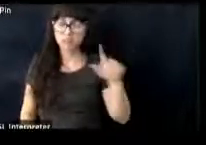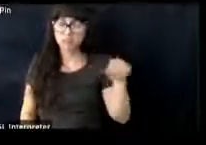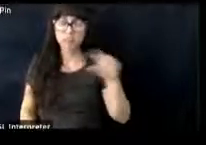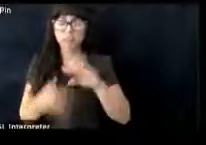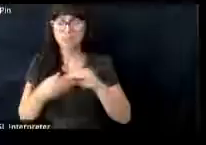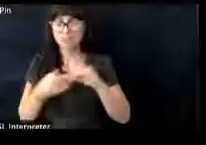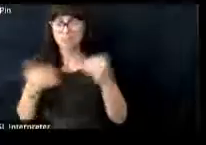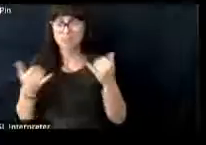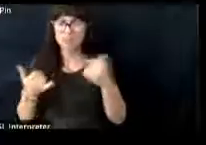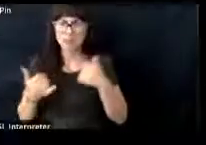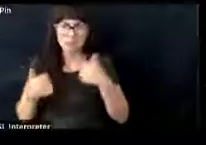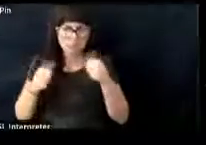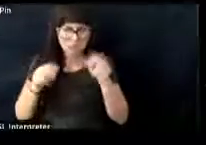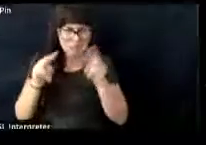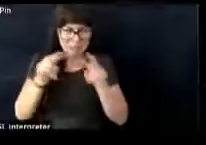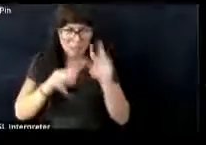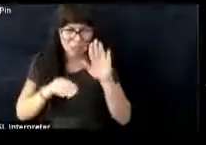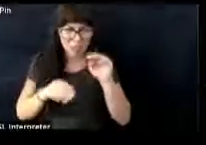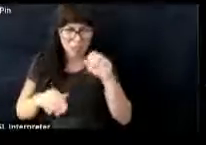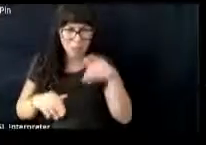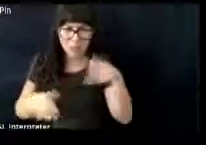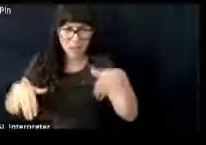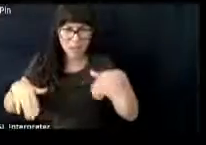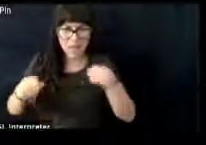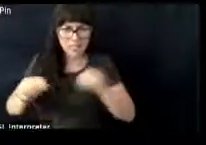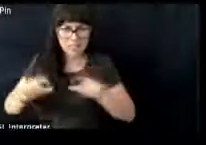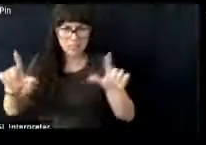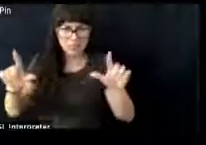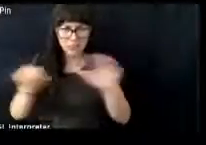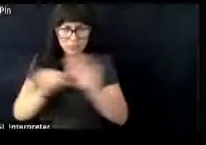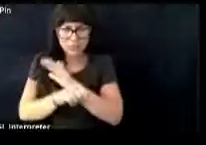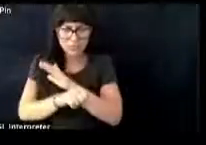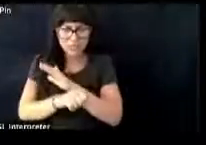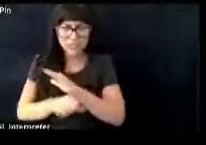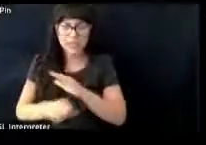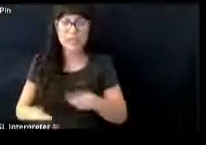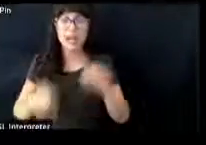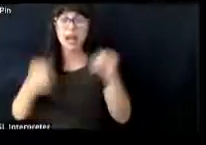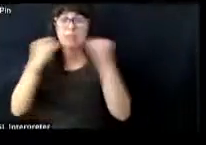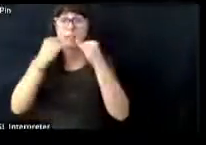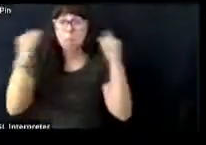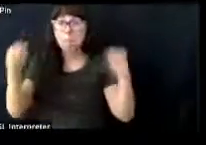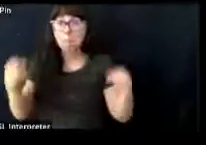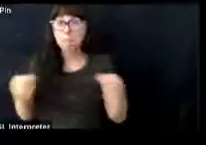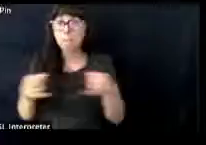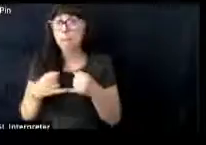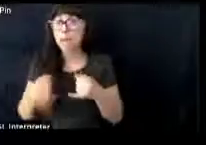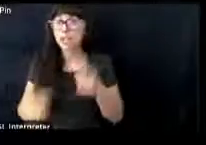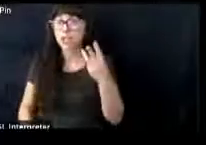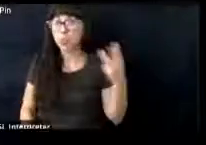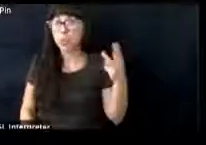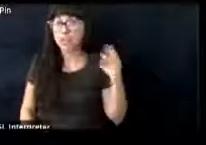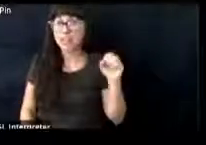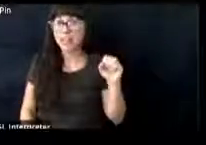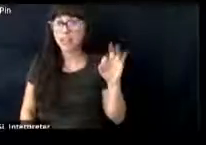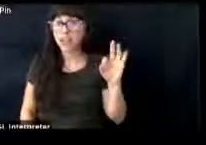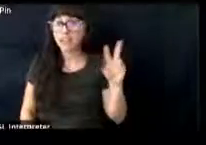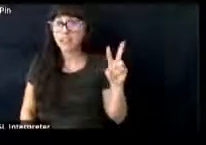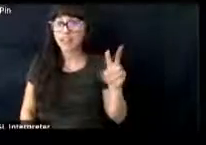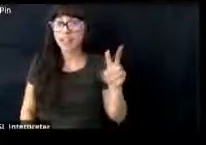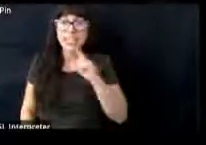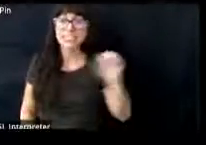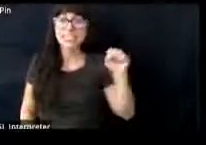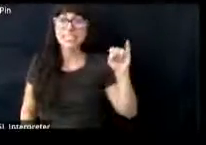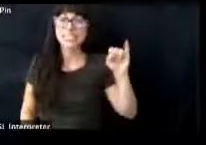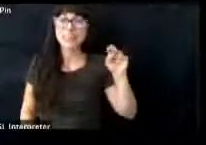I'm trying to look at your map, but it hasn't loaded yet completely. The boundaries of the West San Fernando Valley are the Simi Hills